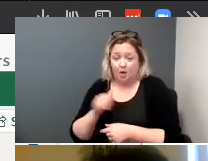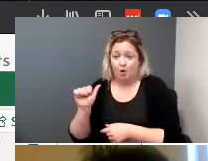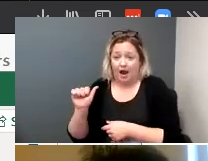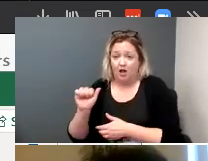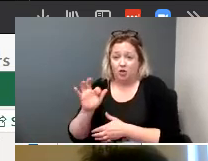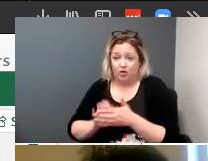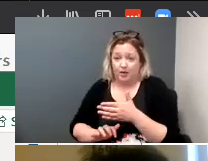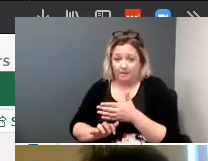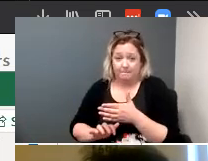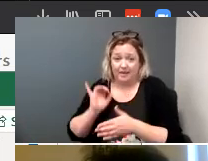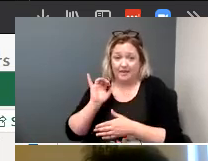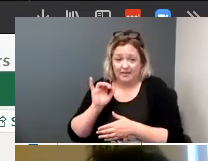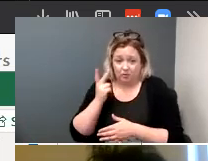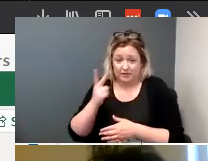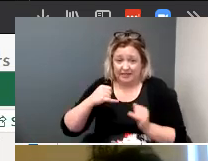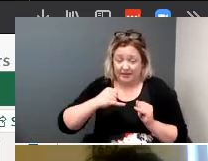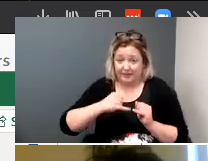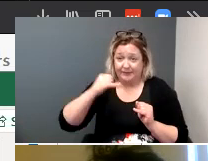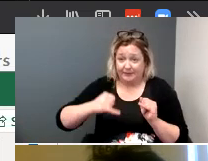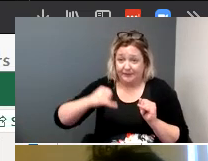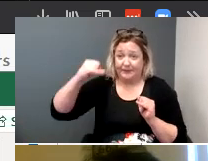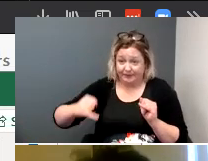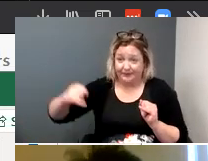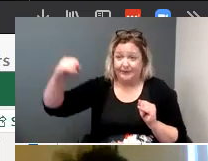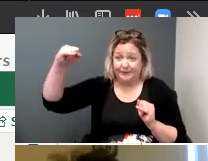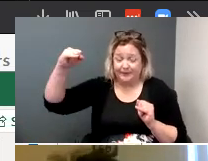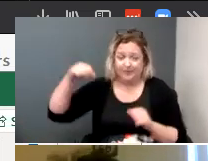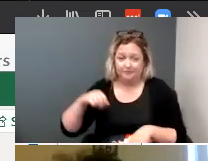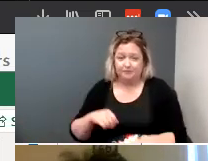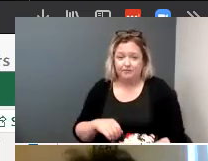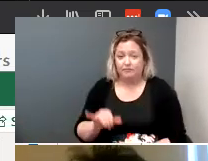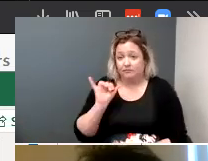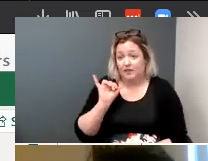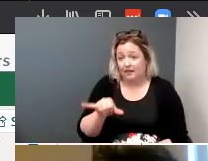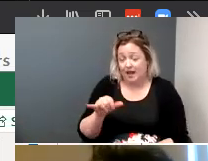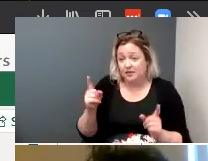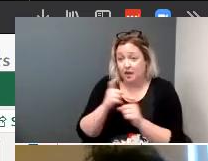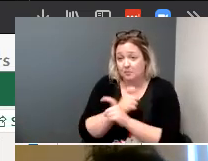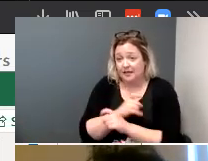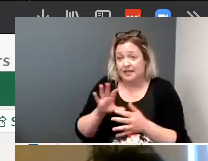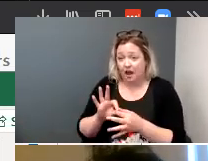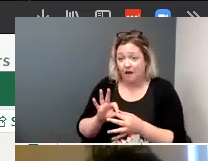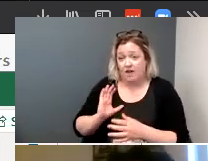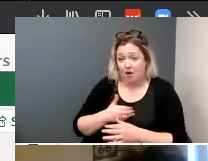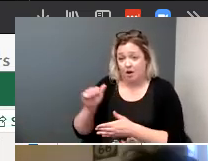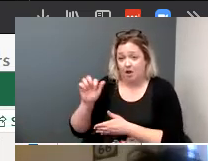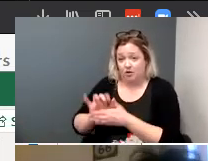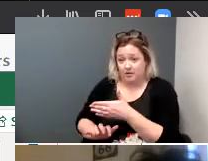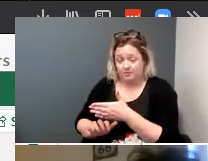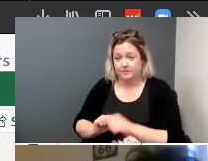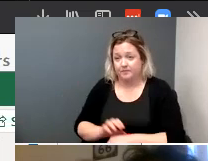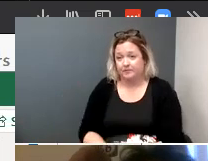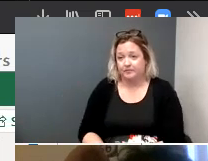up to here, and this is f of n, right? Now, this is the complexity of our algorithm. We say that our algorithm